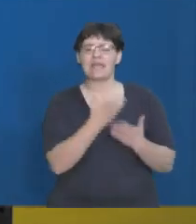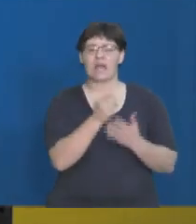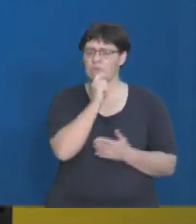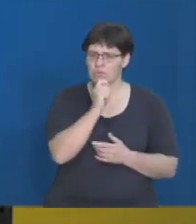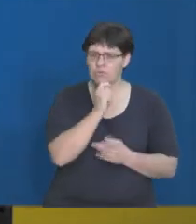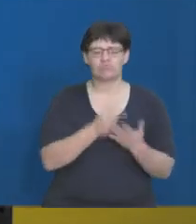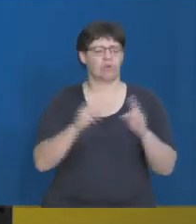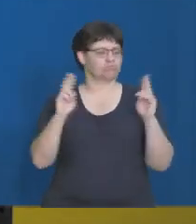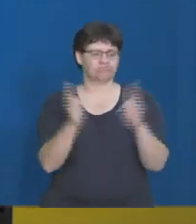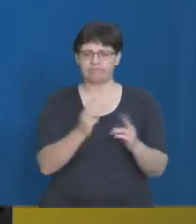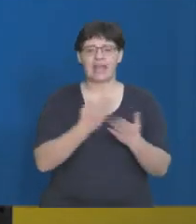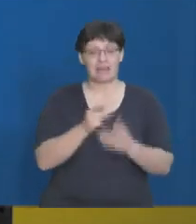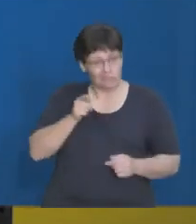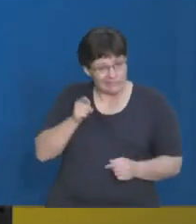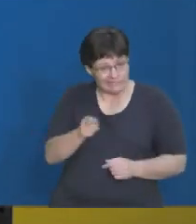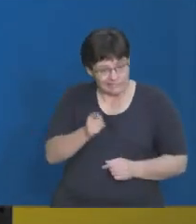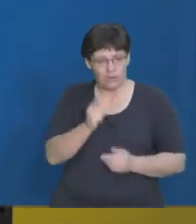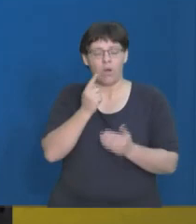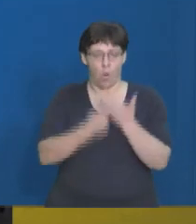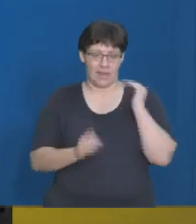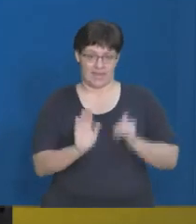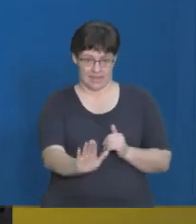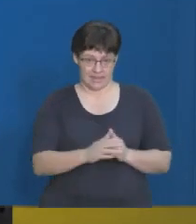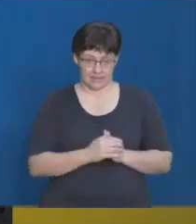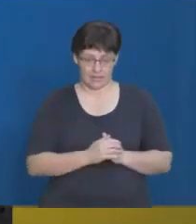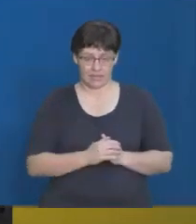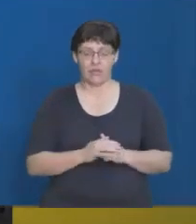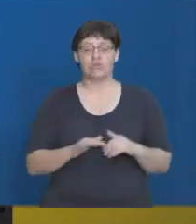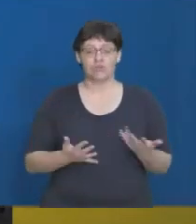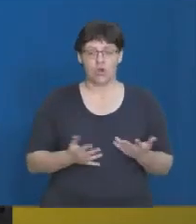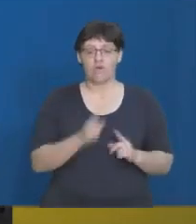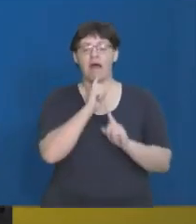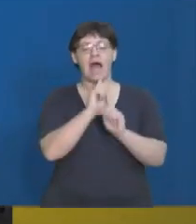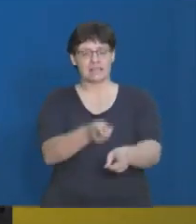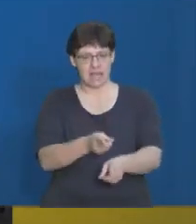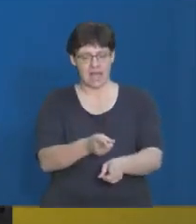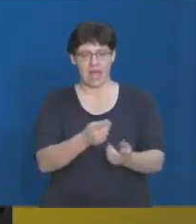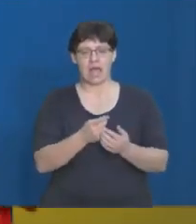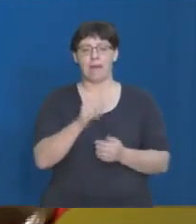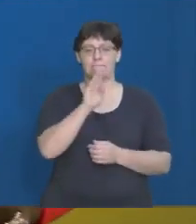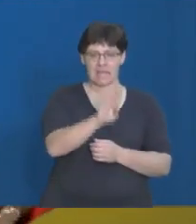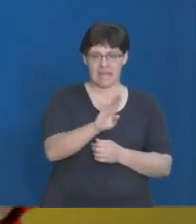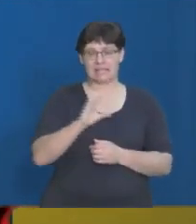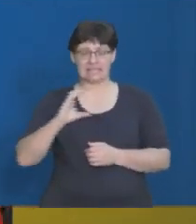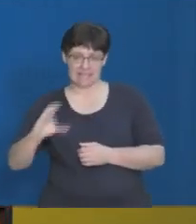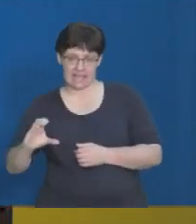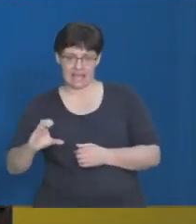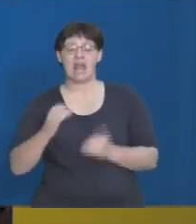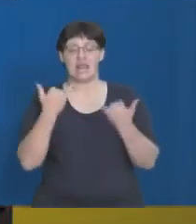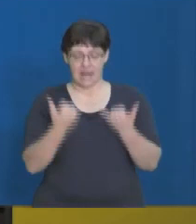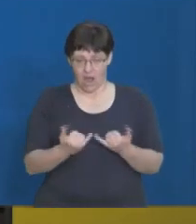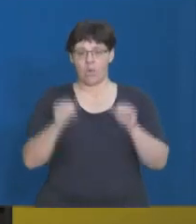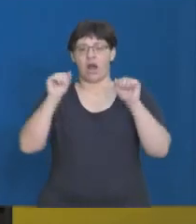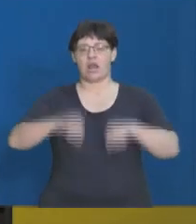use abbreviations for this section of the question paper. So as you are answering your section B and your section C, you are allowed